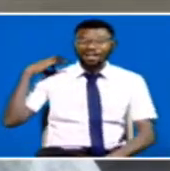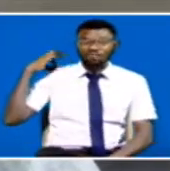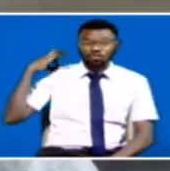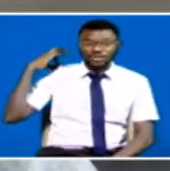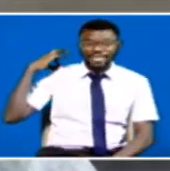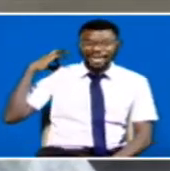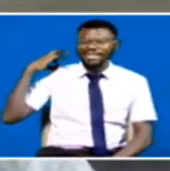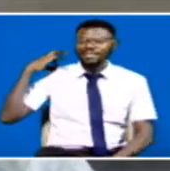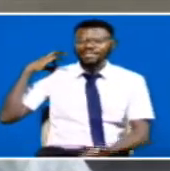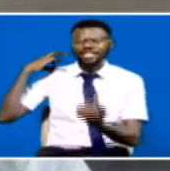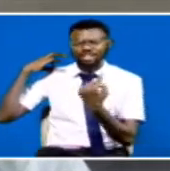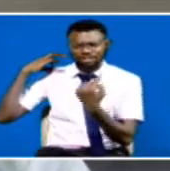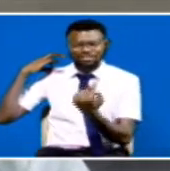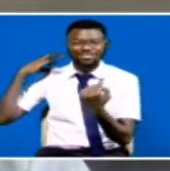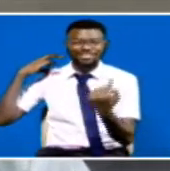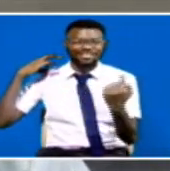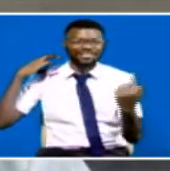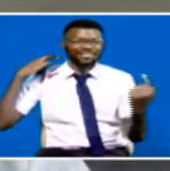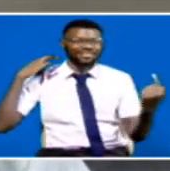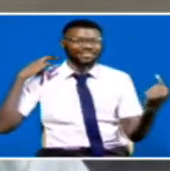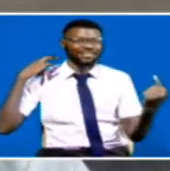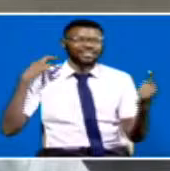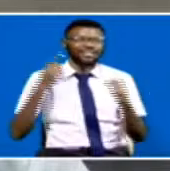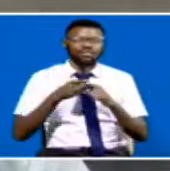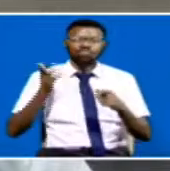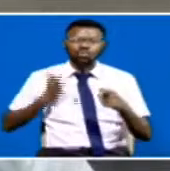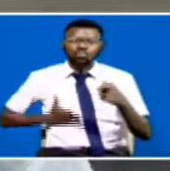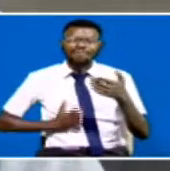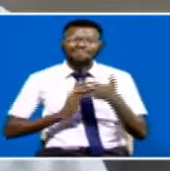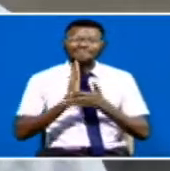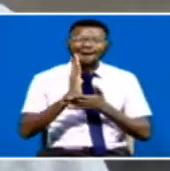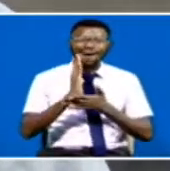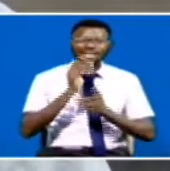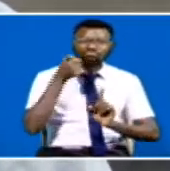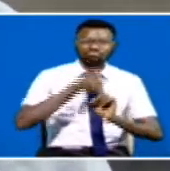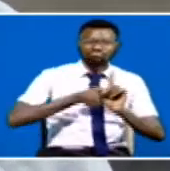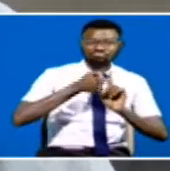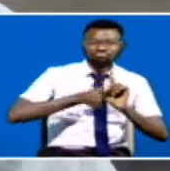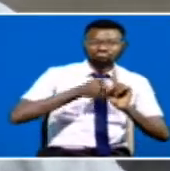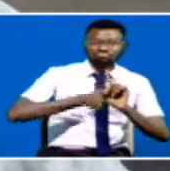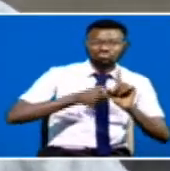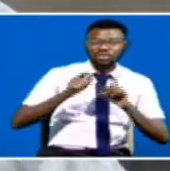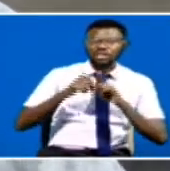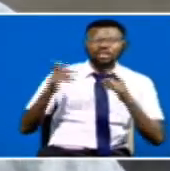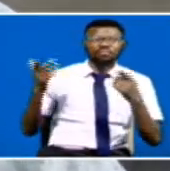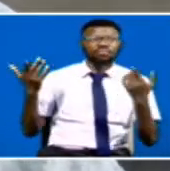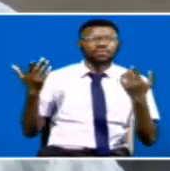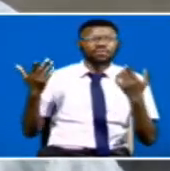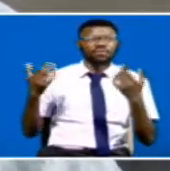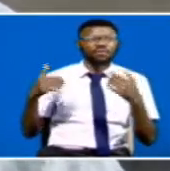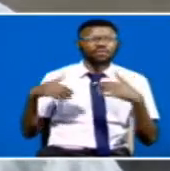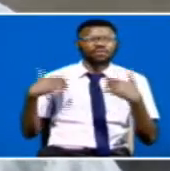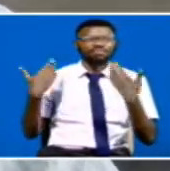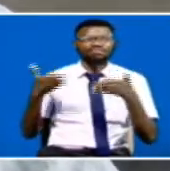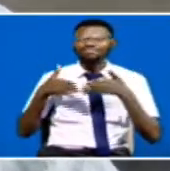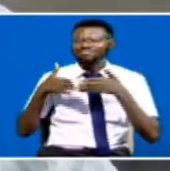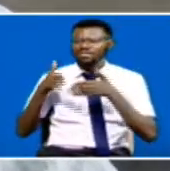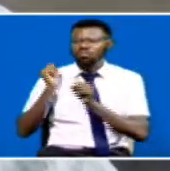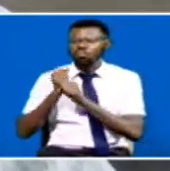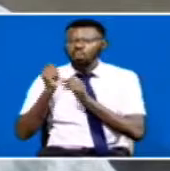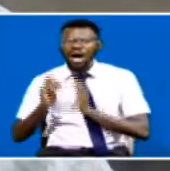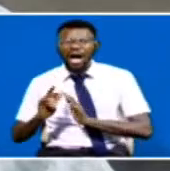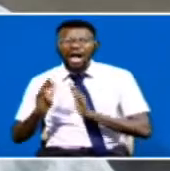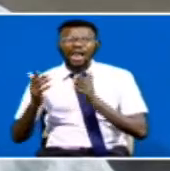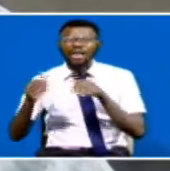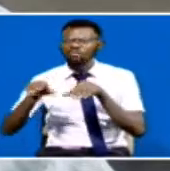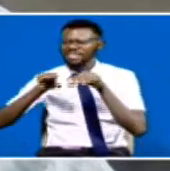and also human rights activists and social workers. So we've taught them on the